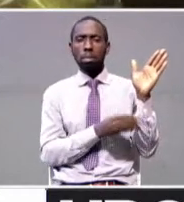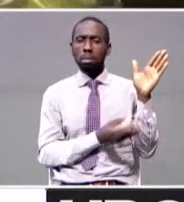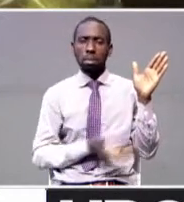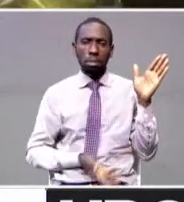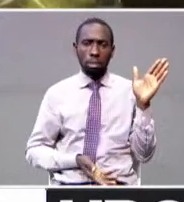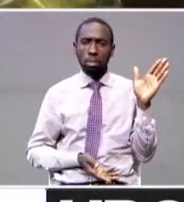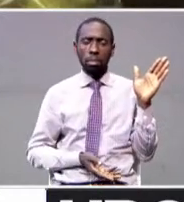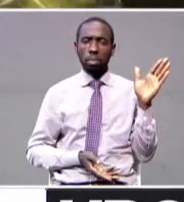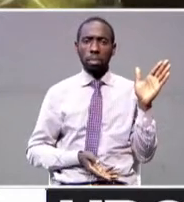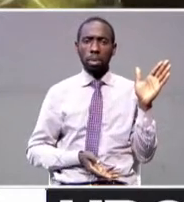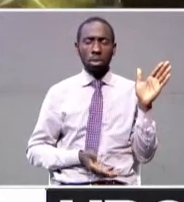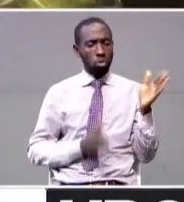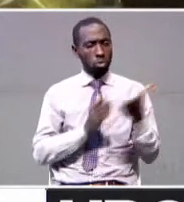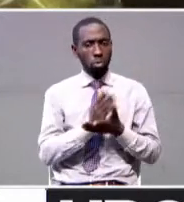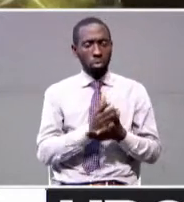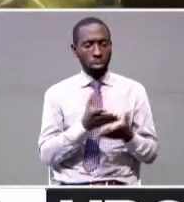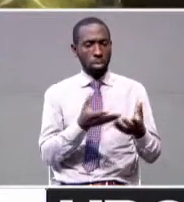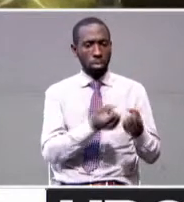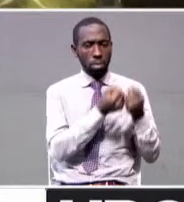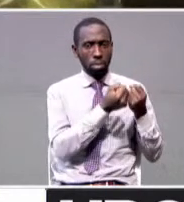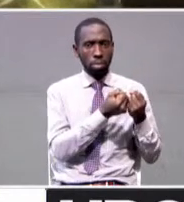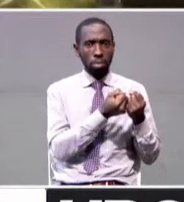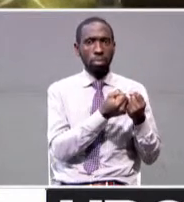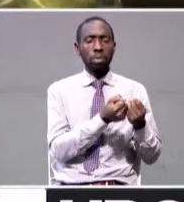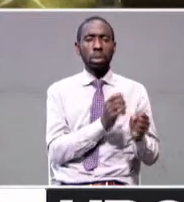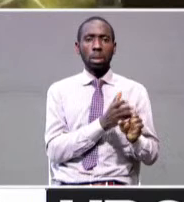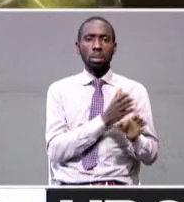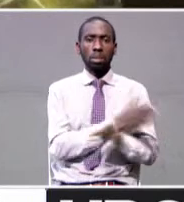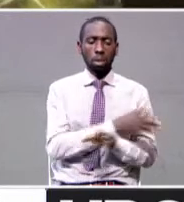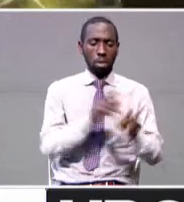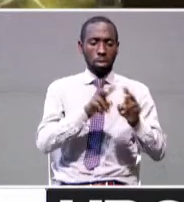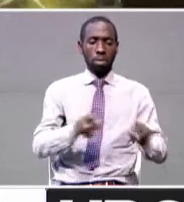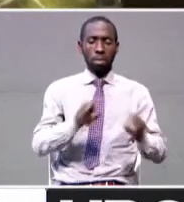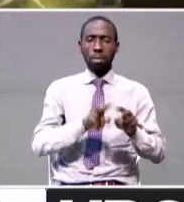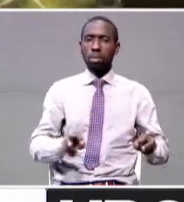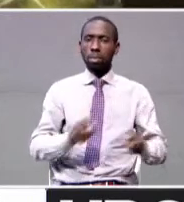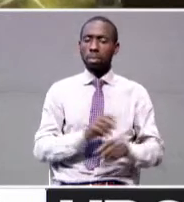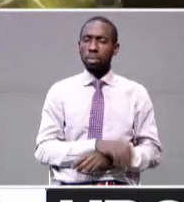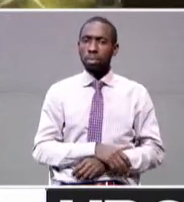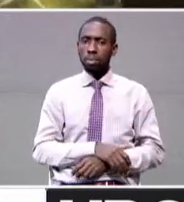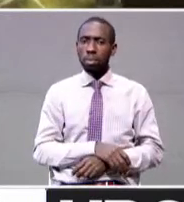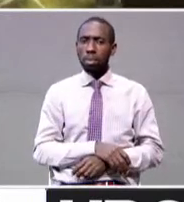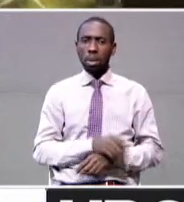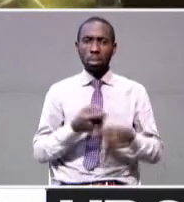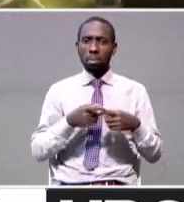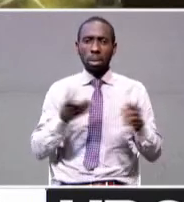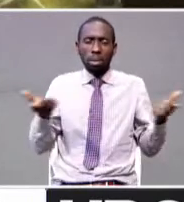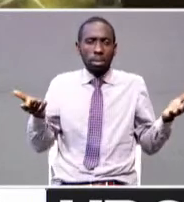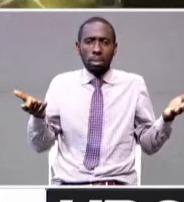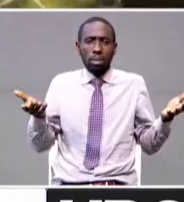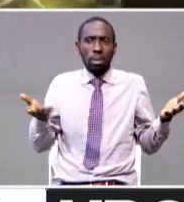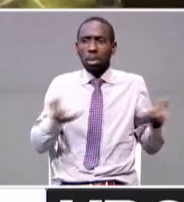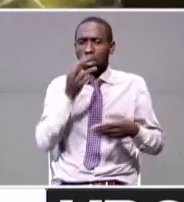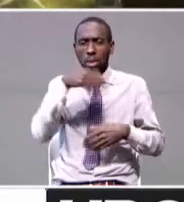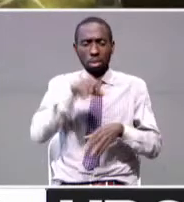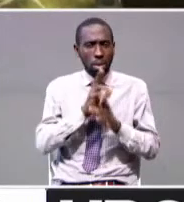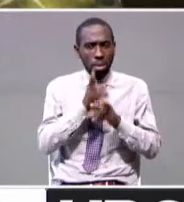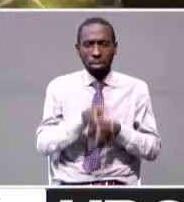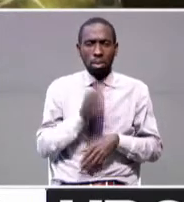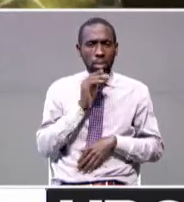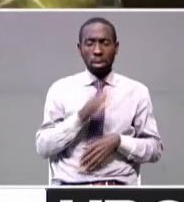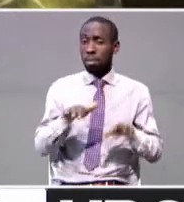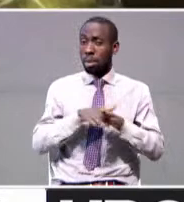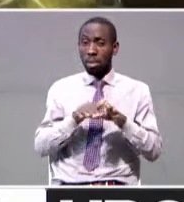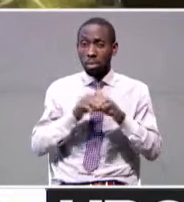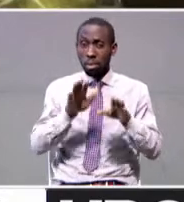were arrested before investigations were made. And it's very disheartening, right, Honourable Speaker, members of Parliament. So for